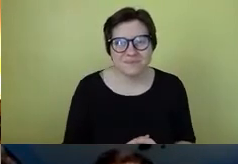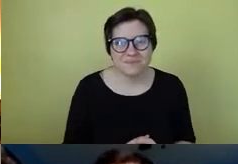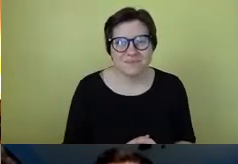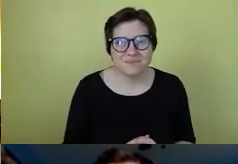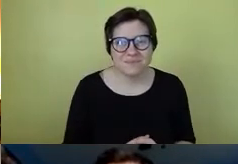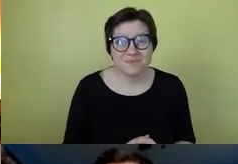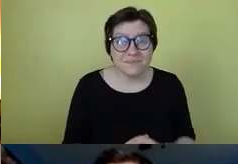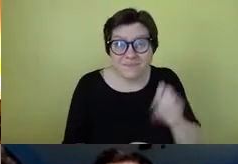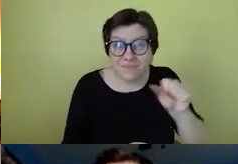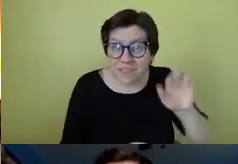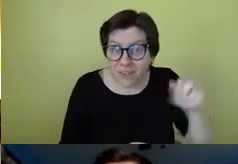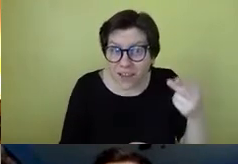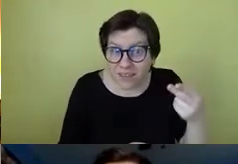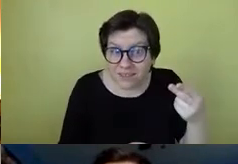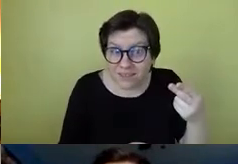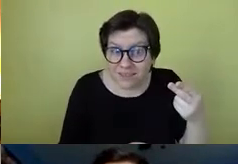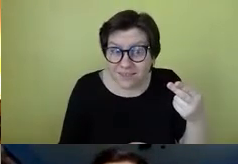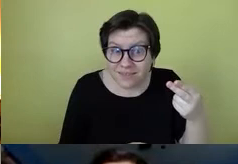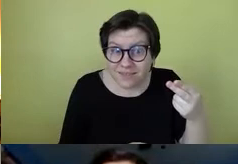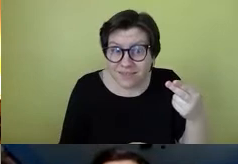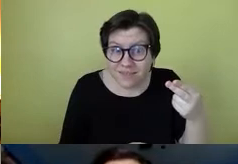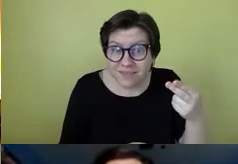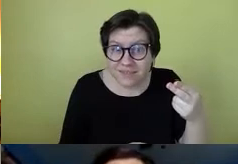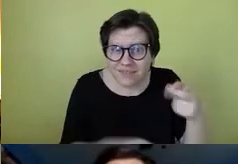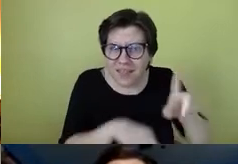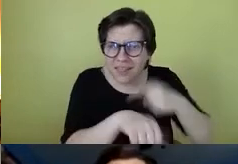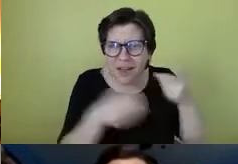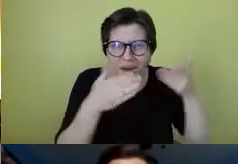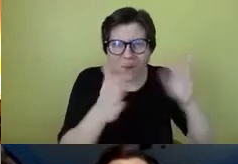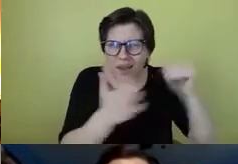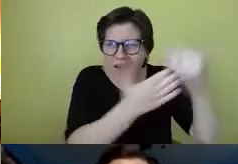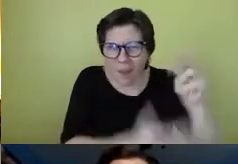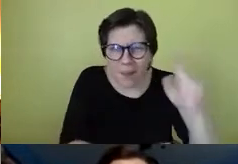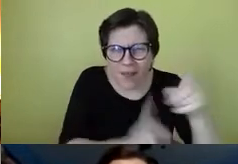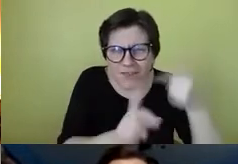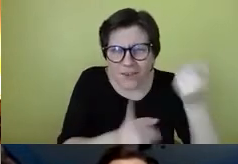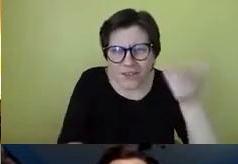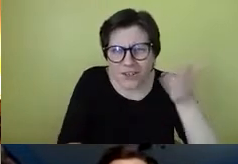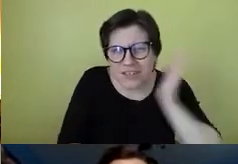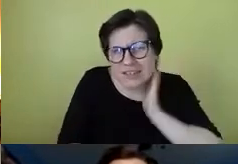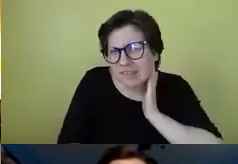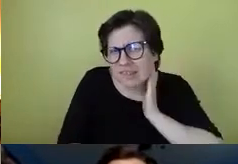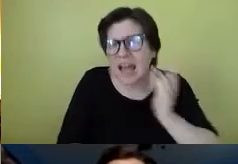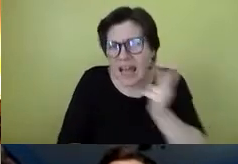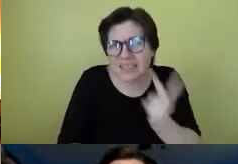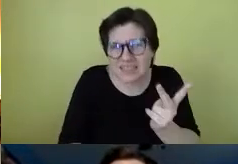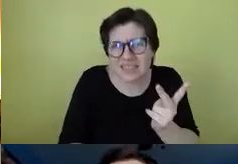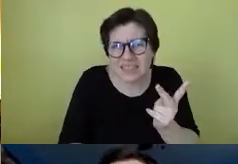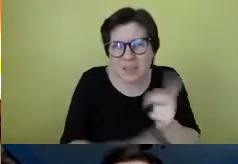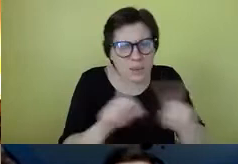Sarah, are you there? It's a long way to Maryland from here. Oh, I think I see her, Jonathan.